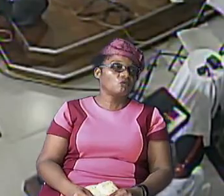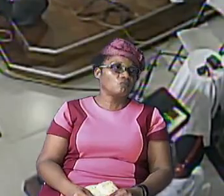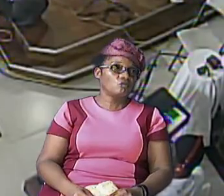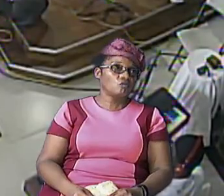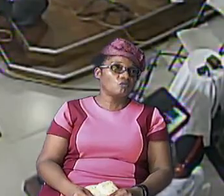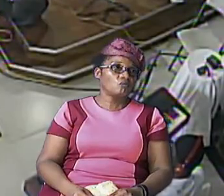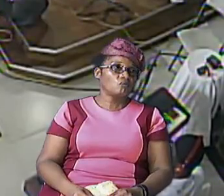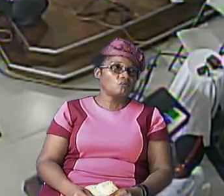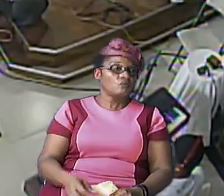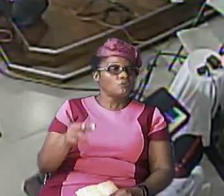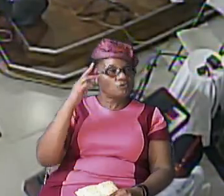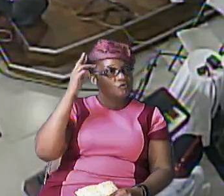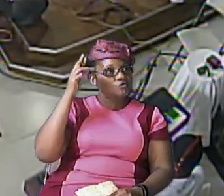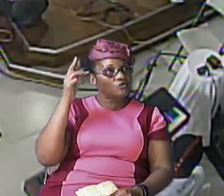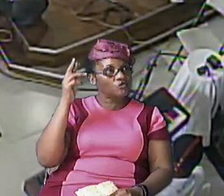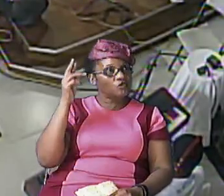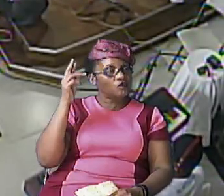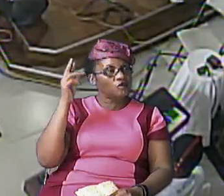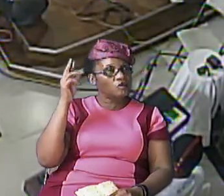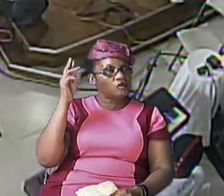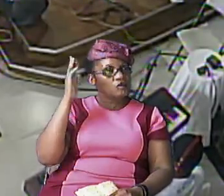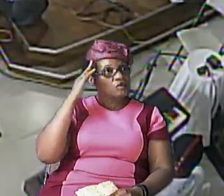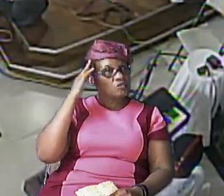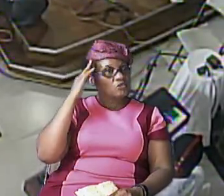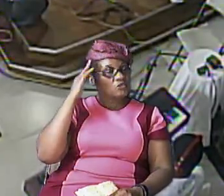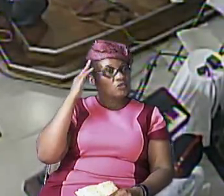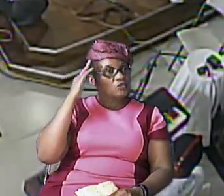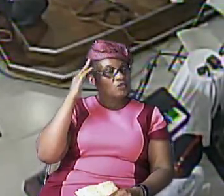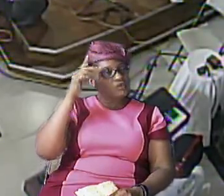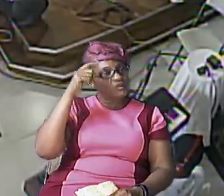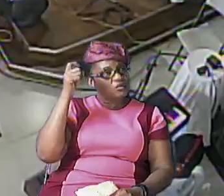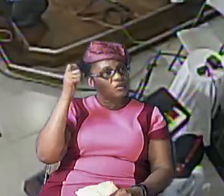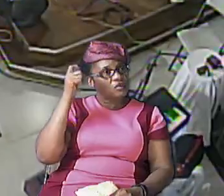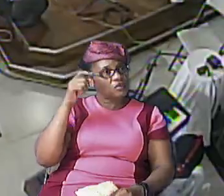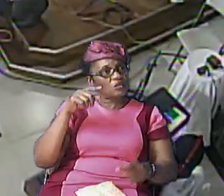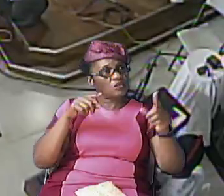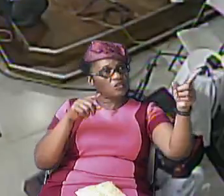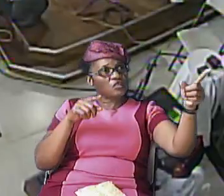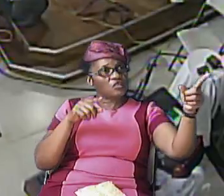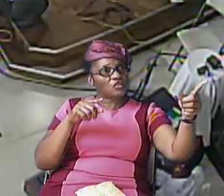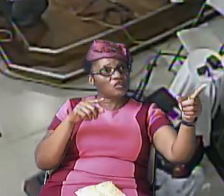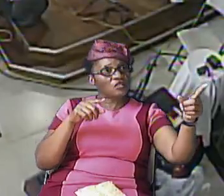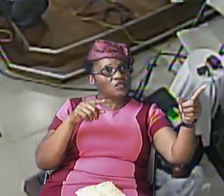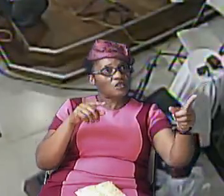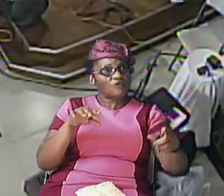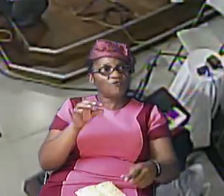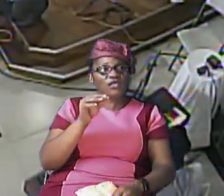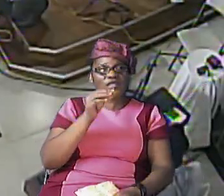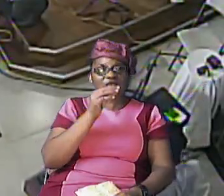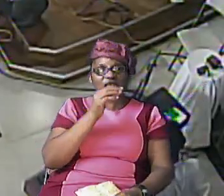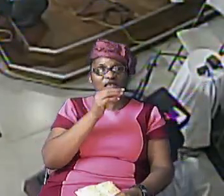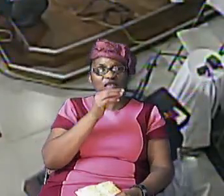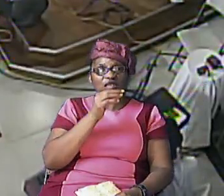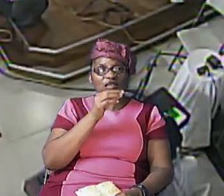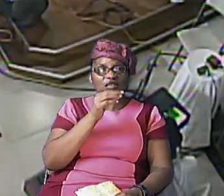I really don't miss Florida this morning because I'm feasting. Praise the Lord Jesus.